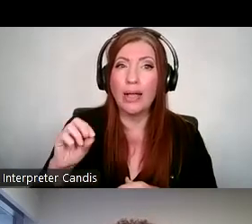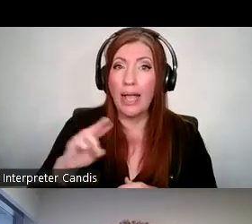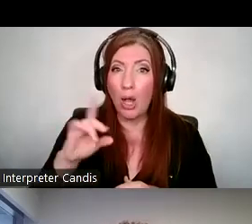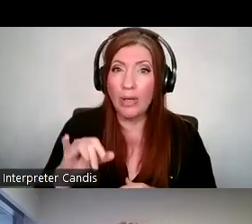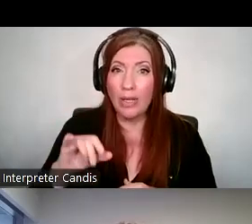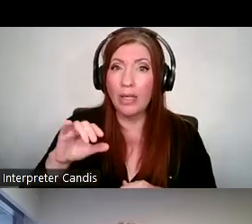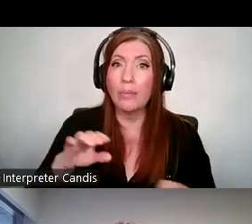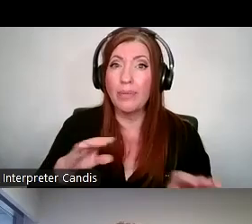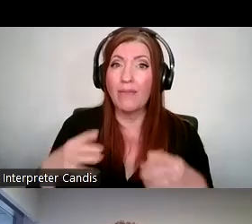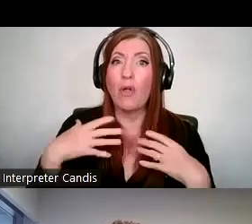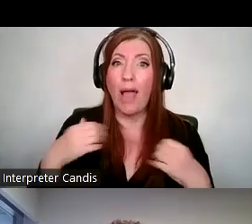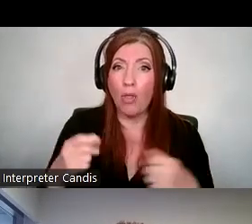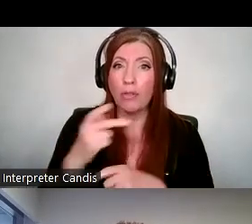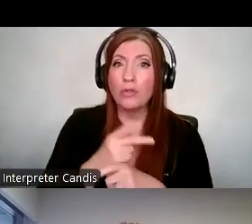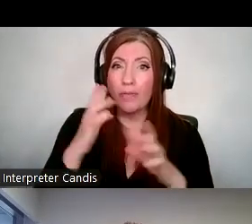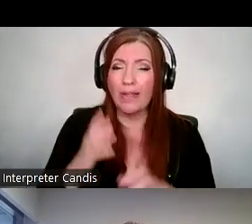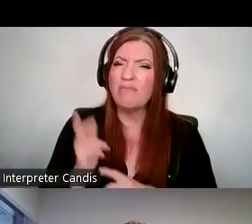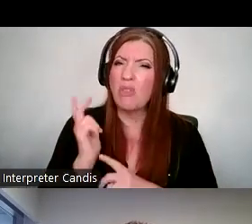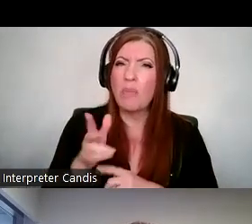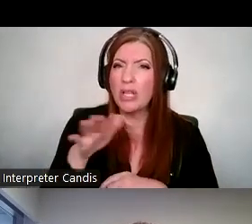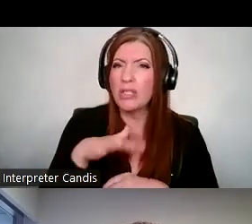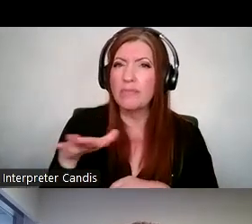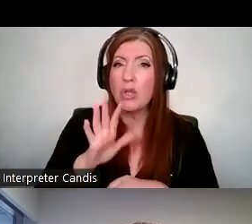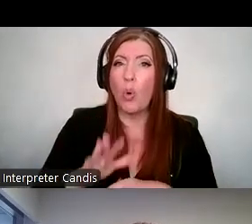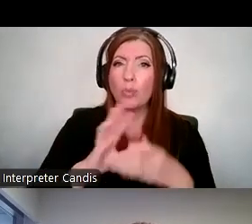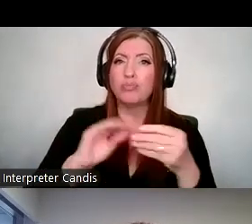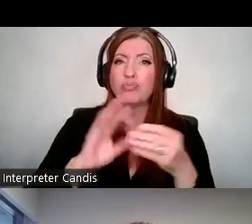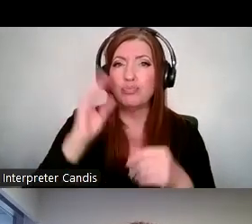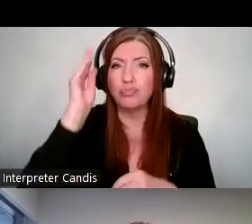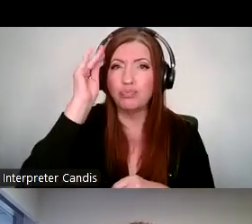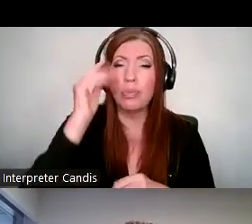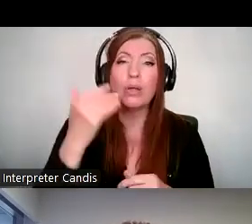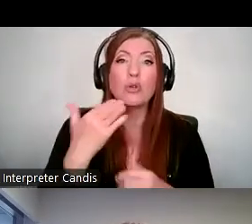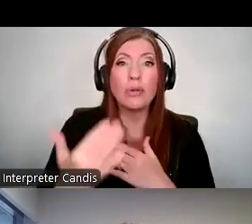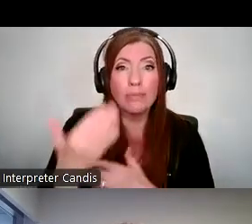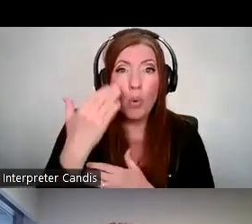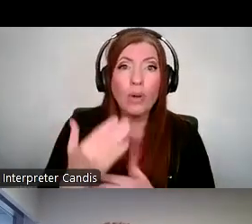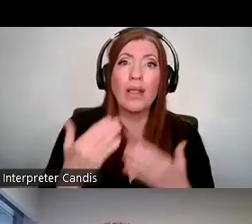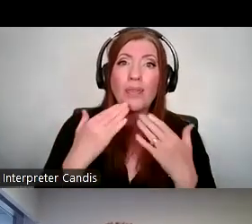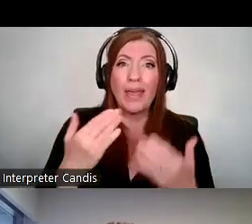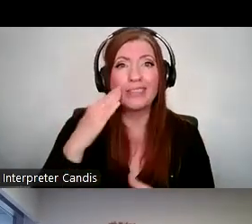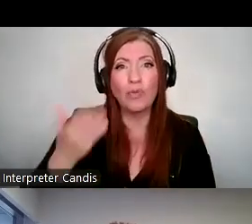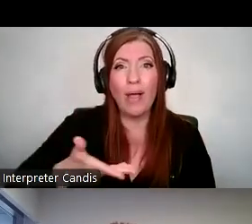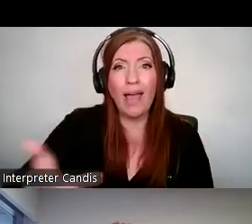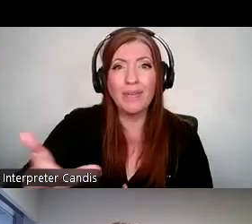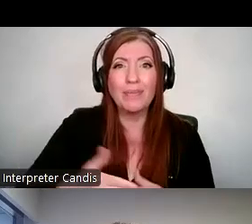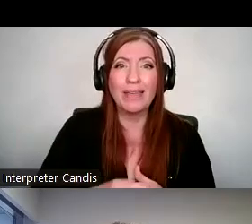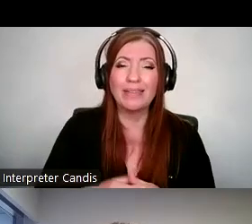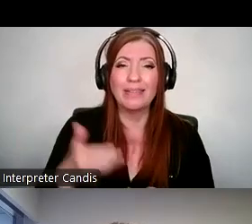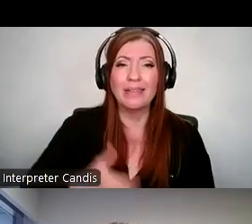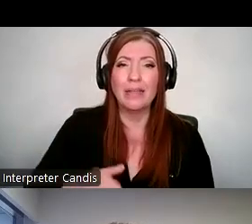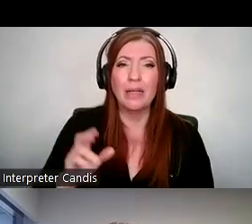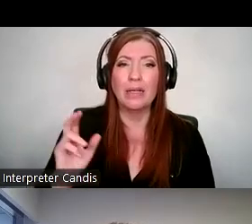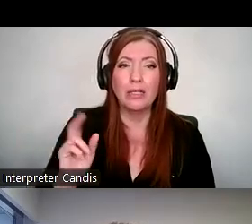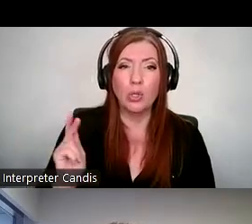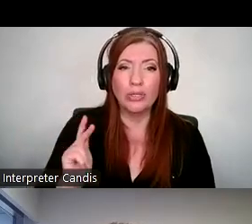your reflections. Thank you. Hi, good morning. Thank you for having me. My name is Kristen Love Clark. I